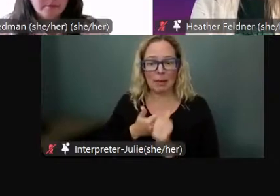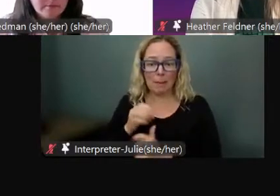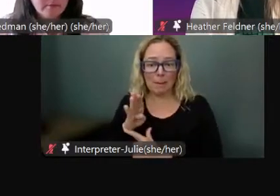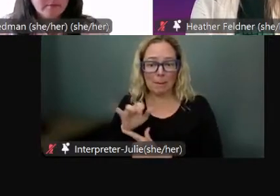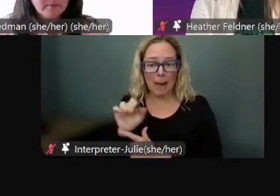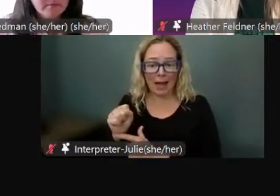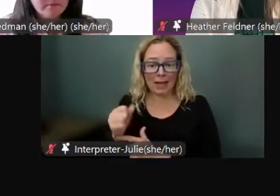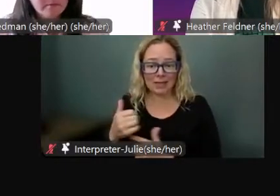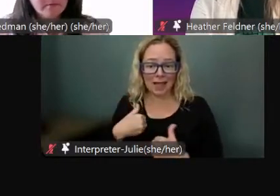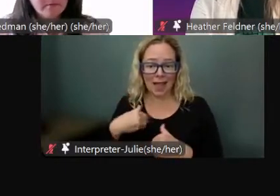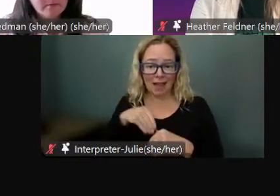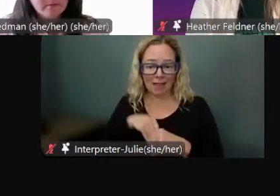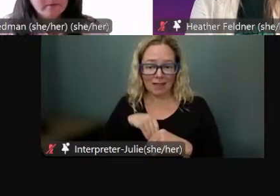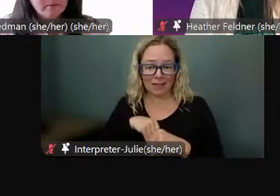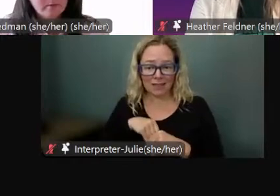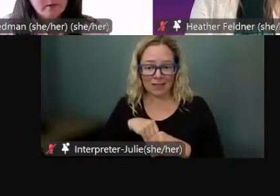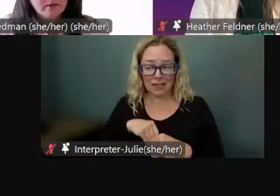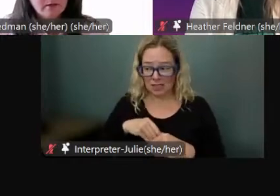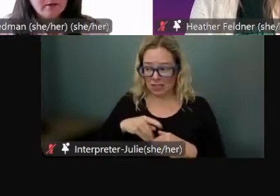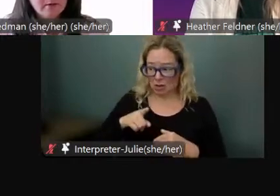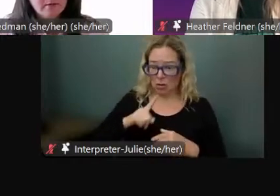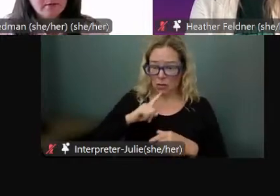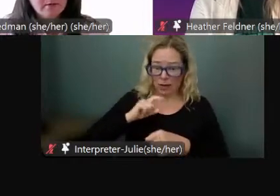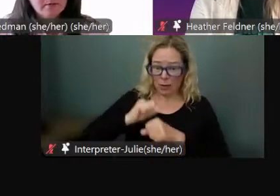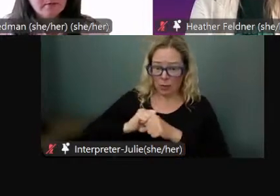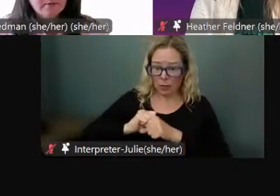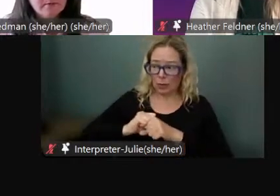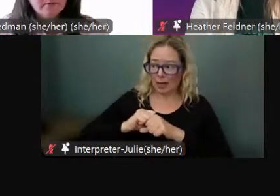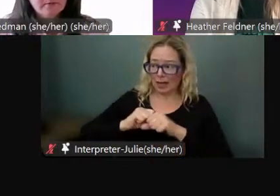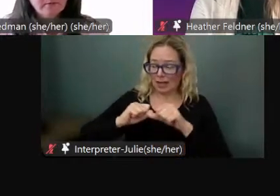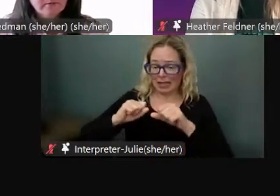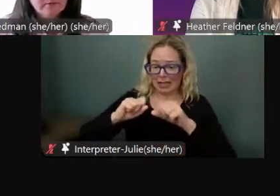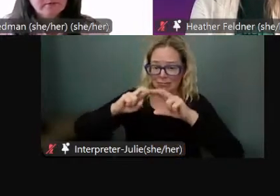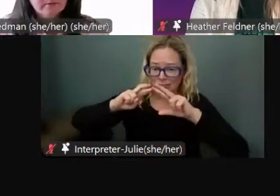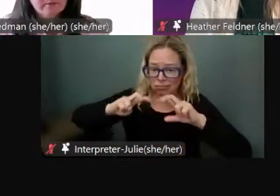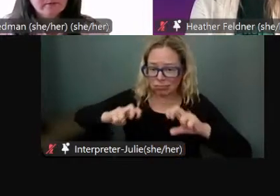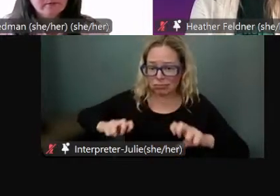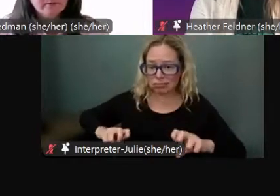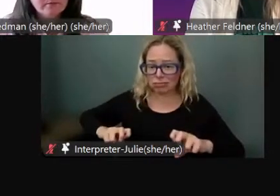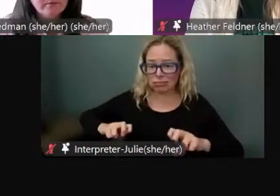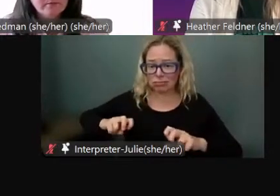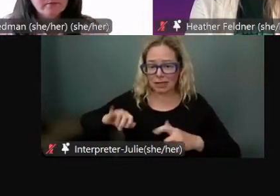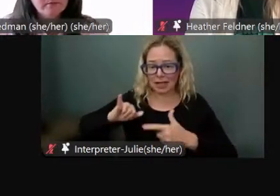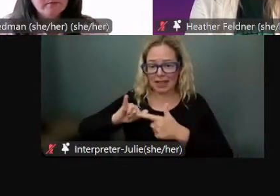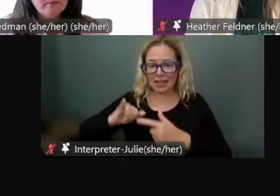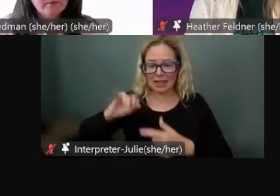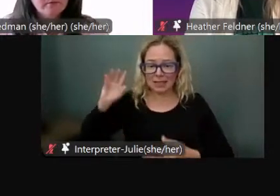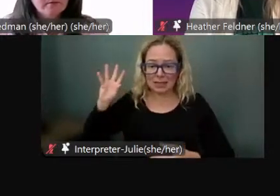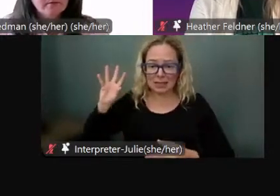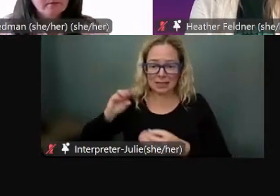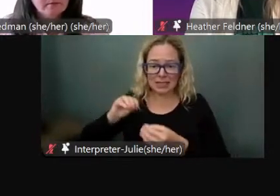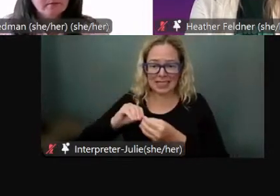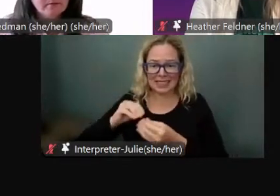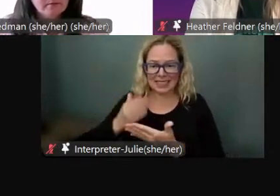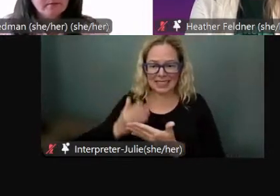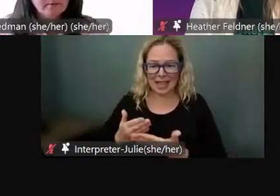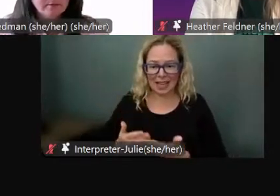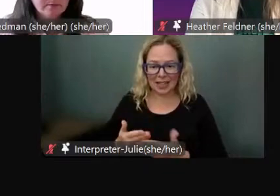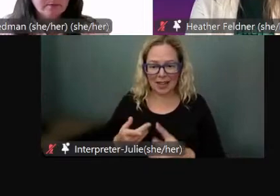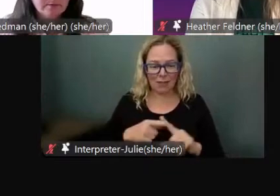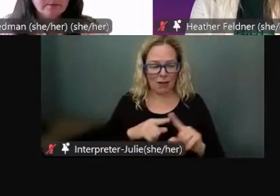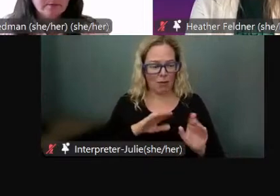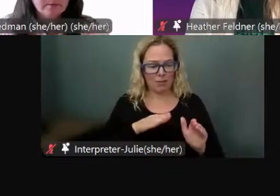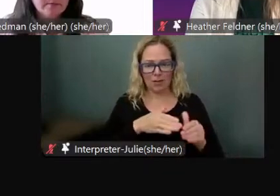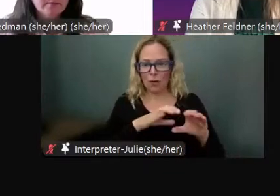dug into systematically analyzing the qualitative data that we collected from focus groups. And so we do anticipate